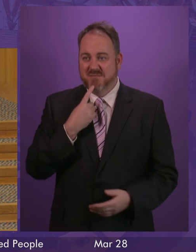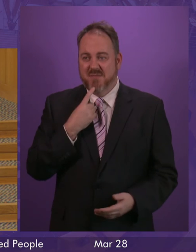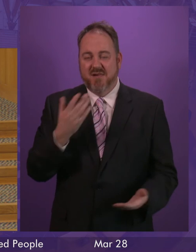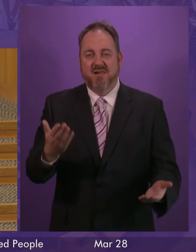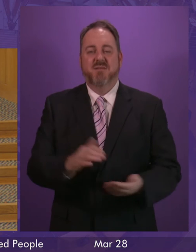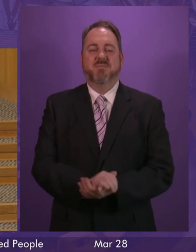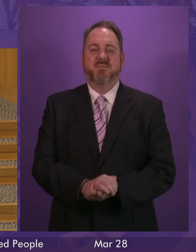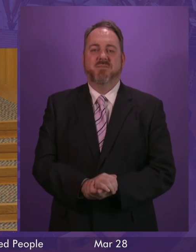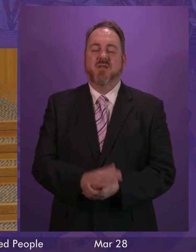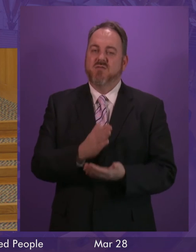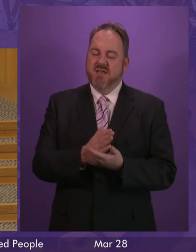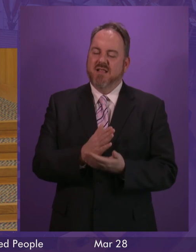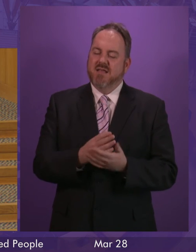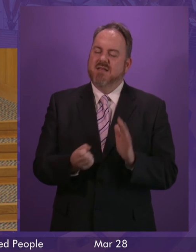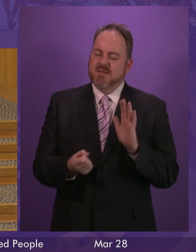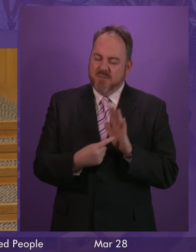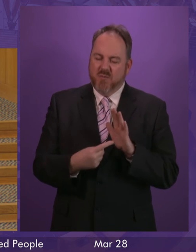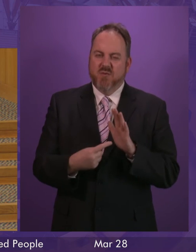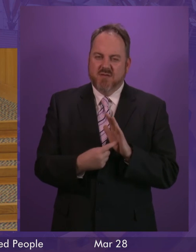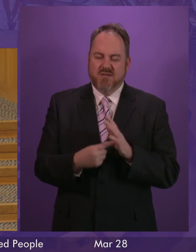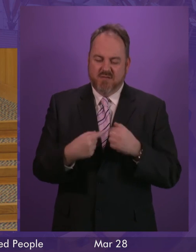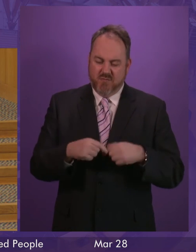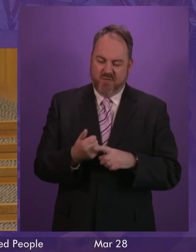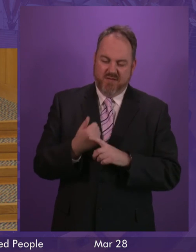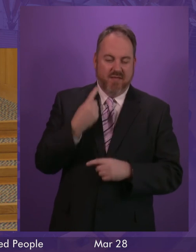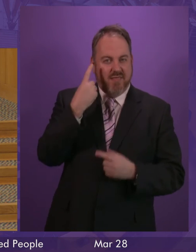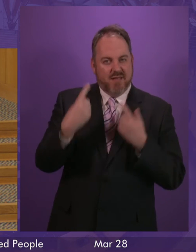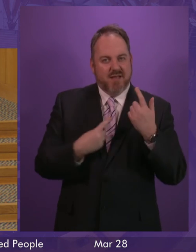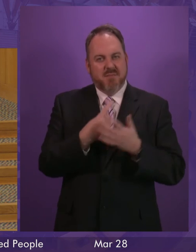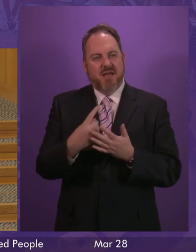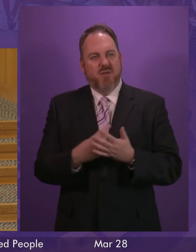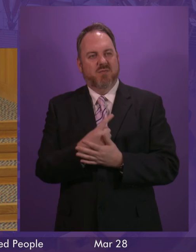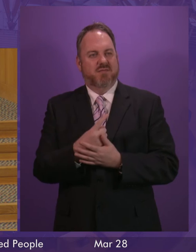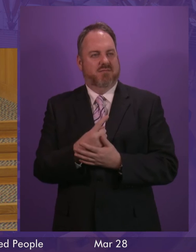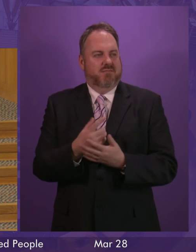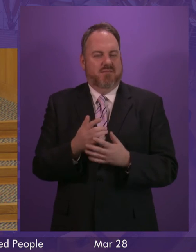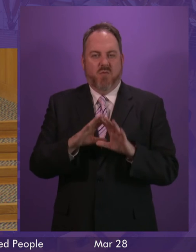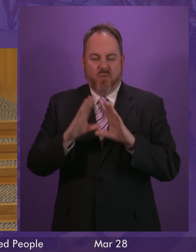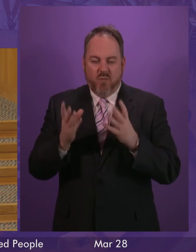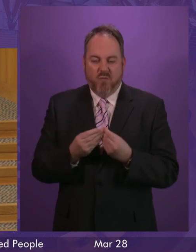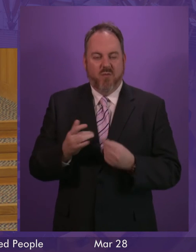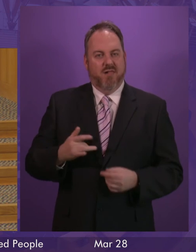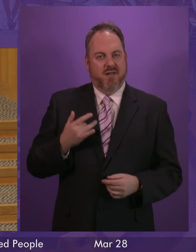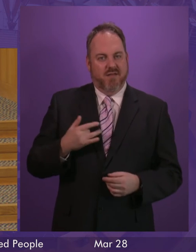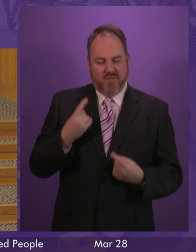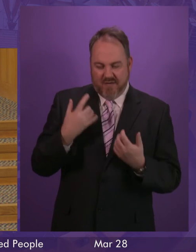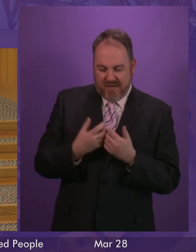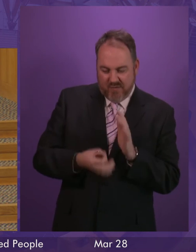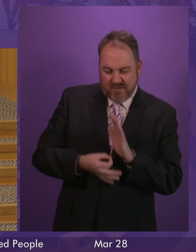you know, that it's vitally important that we look at all aspects of life to ensure that we're supporting individuals.